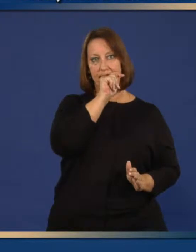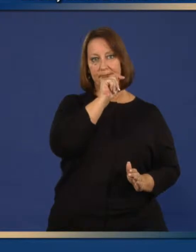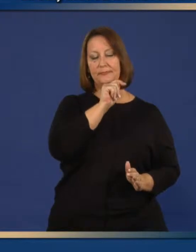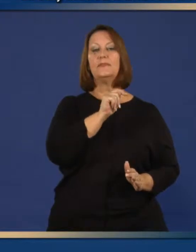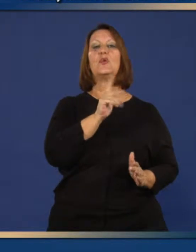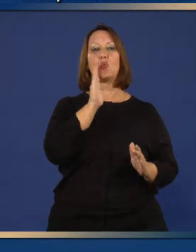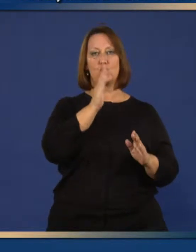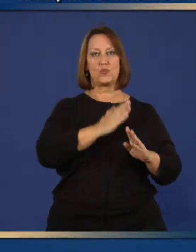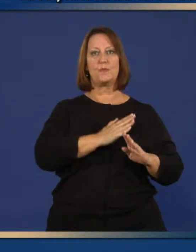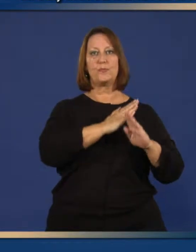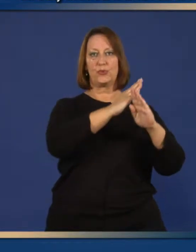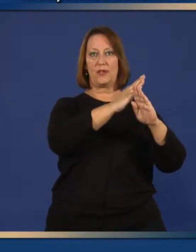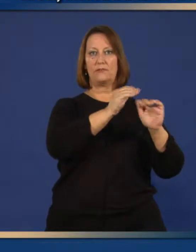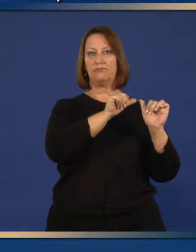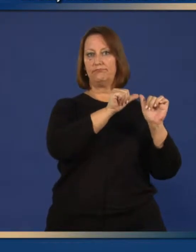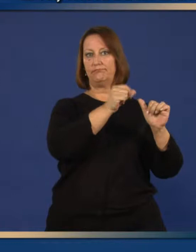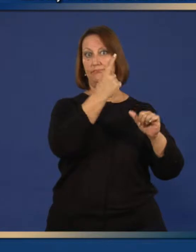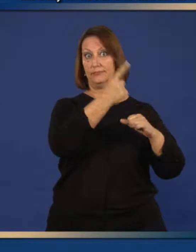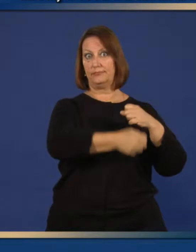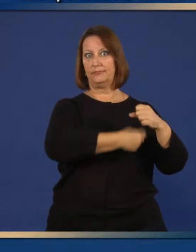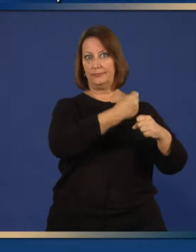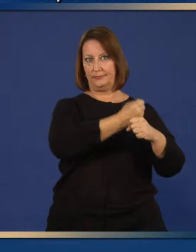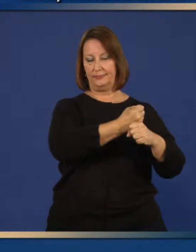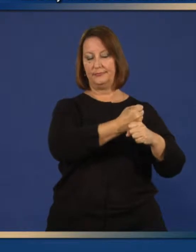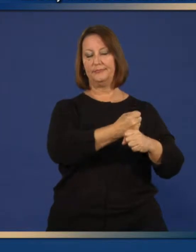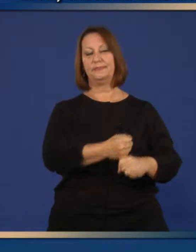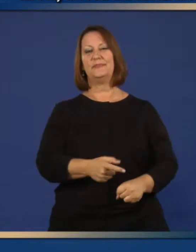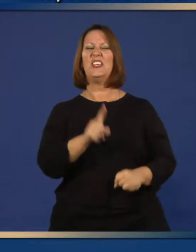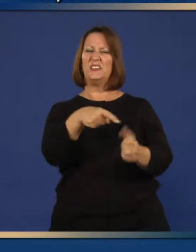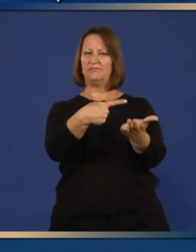your healthcare provider.